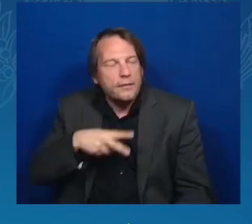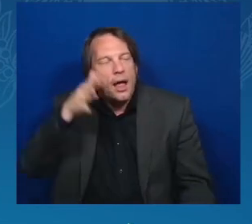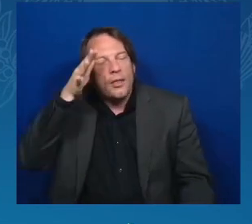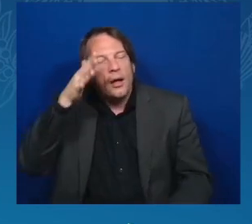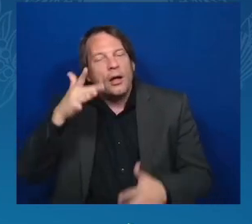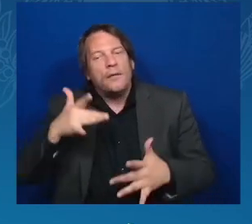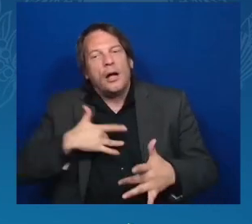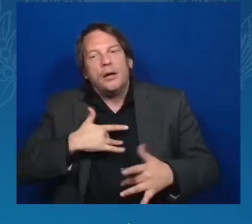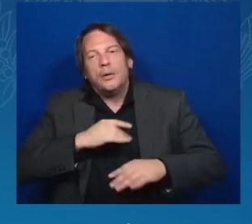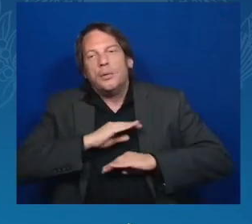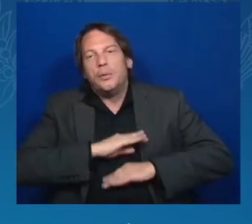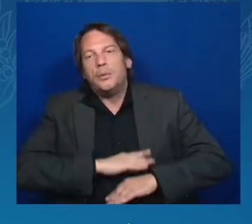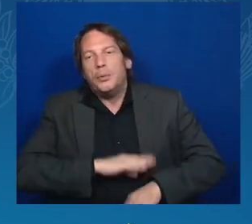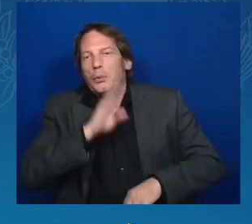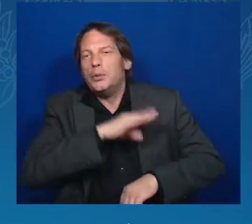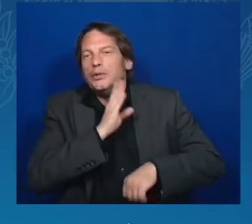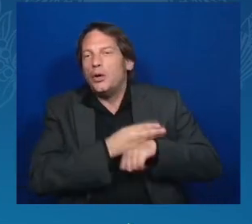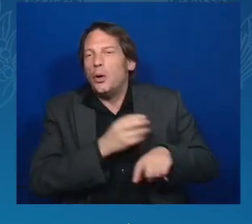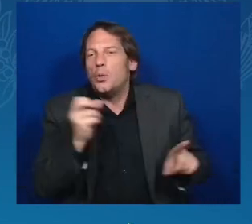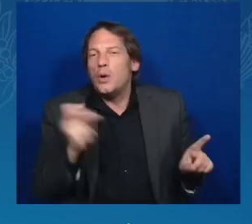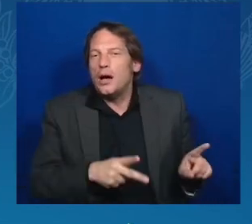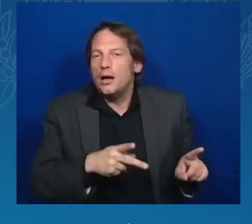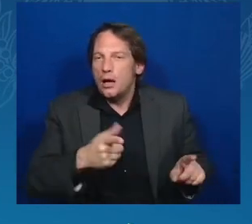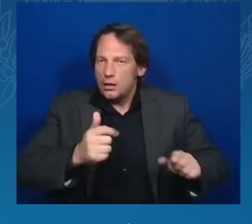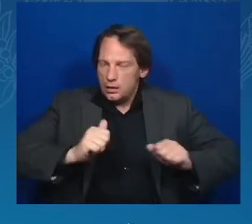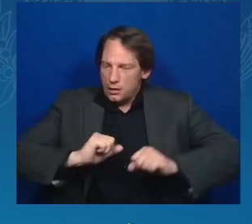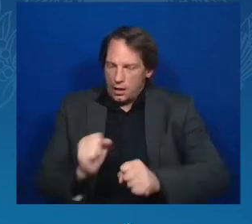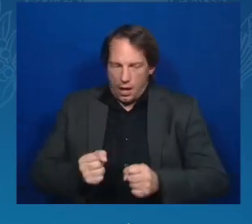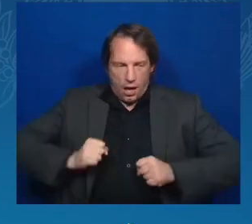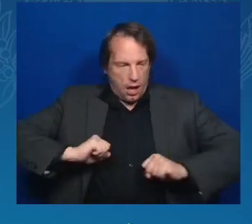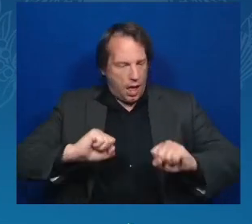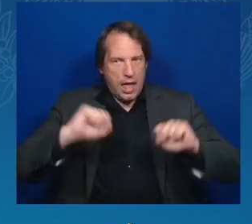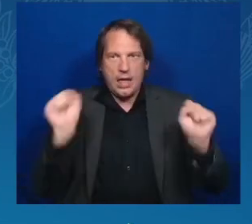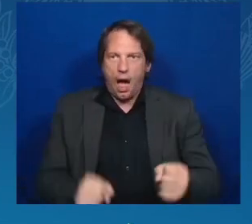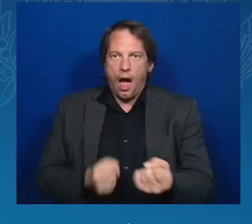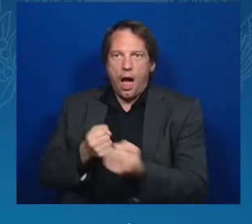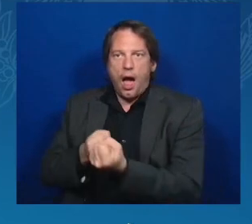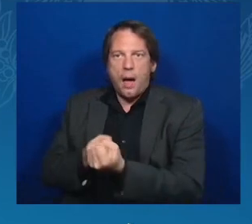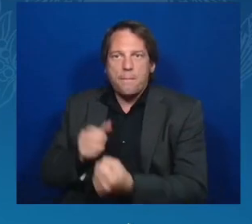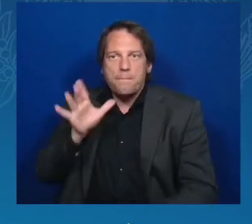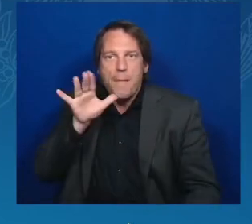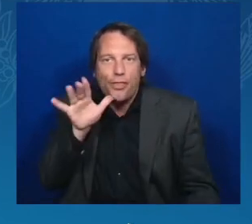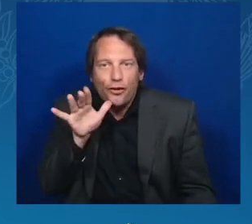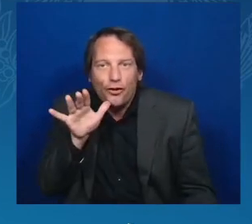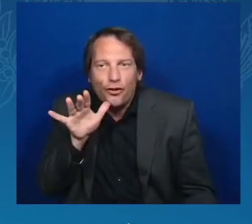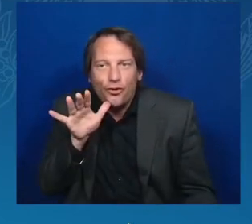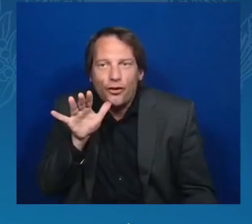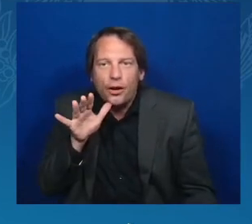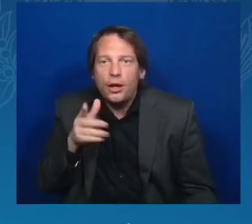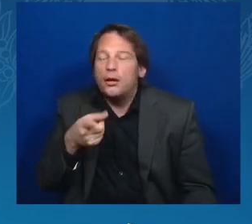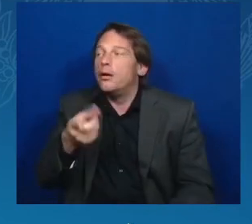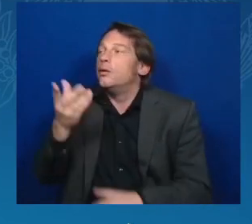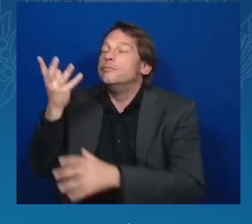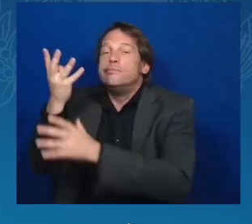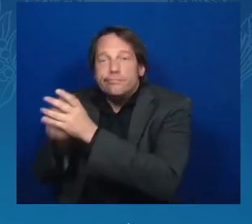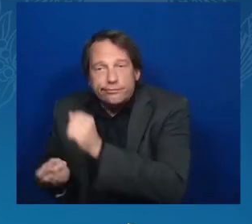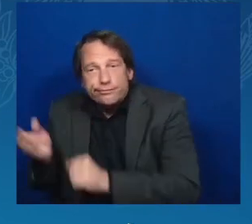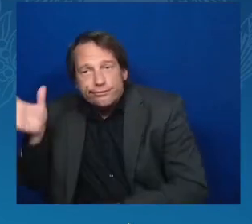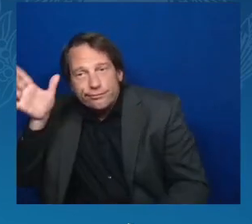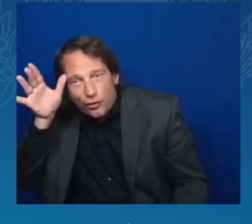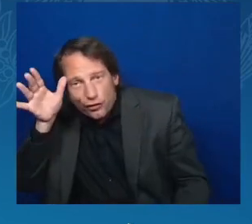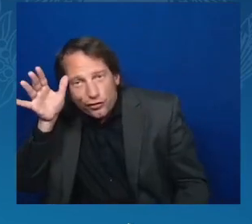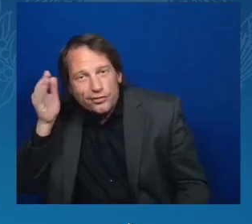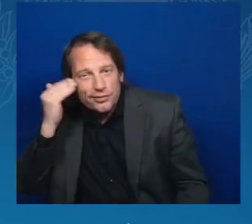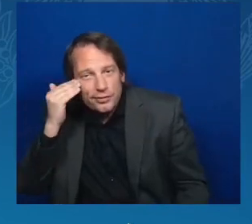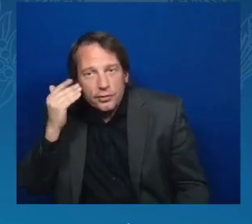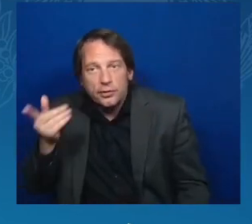your mother, who I understand Yes. is ill, and then losing your father as well. So this has opened up some new possibilities for